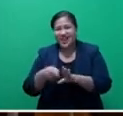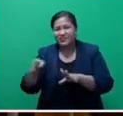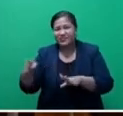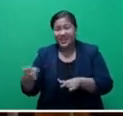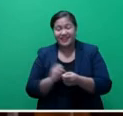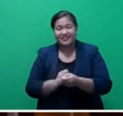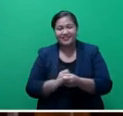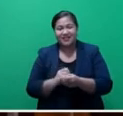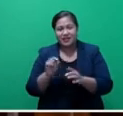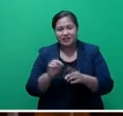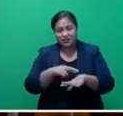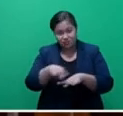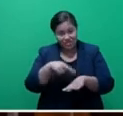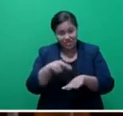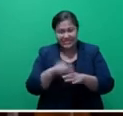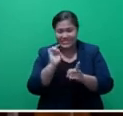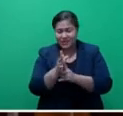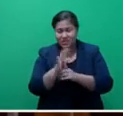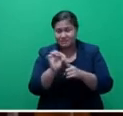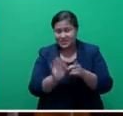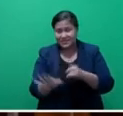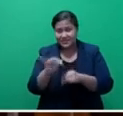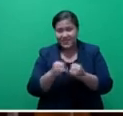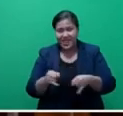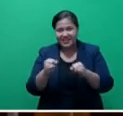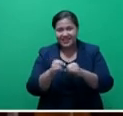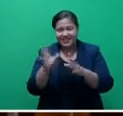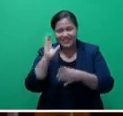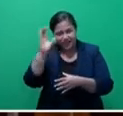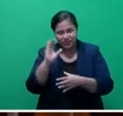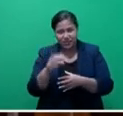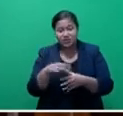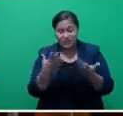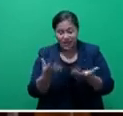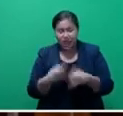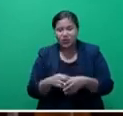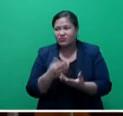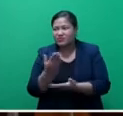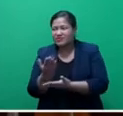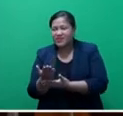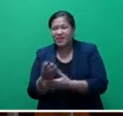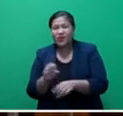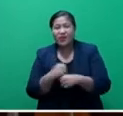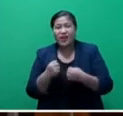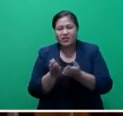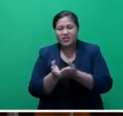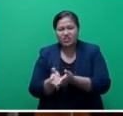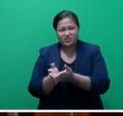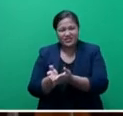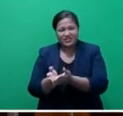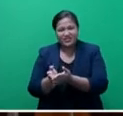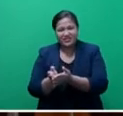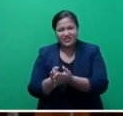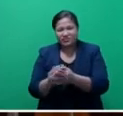countries. Domestically, Mr. Speaker, so we actually rely on our inter-island shipping as our main transport and connecting